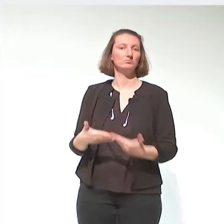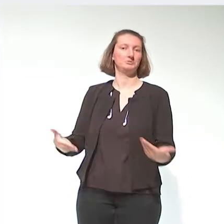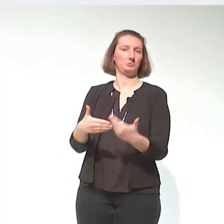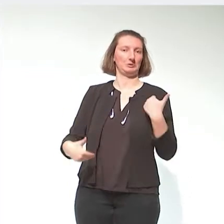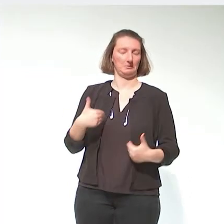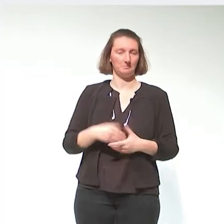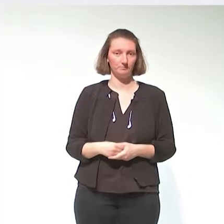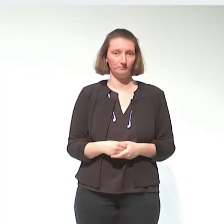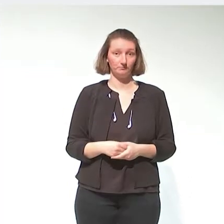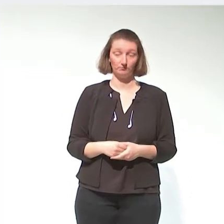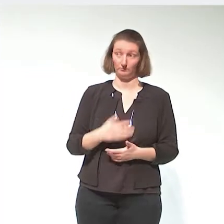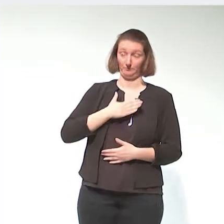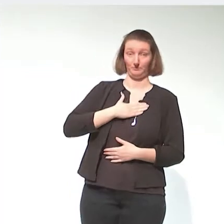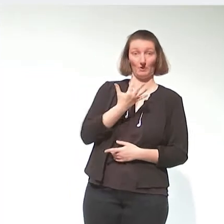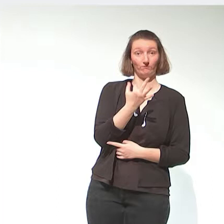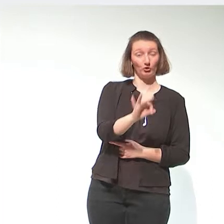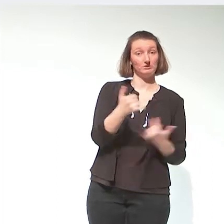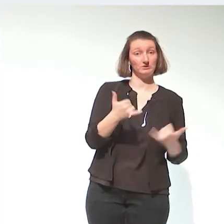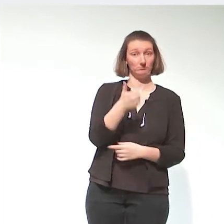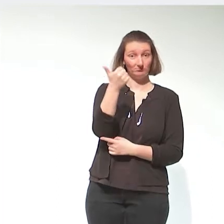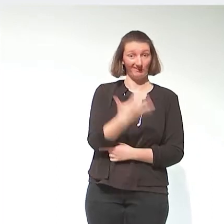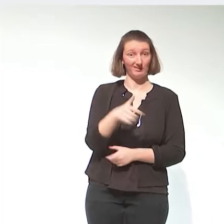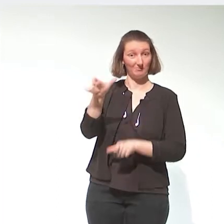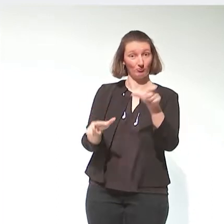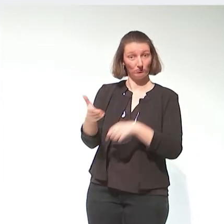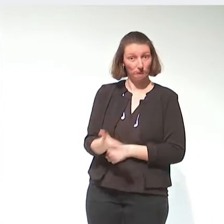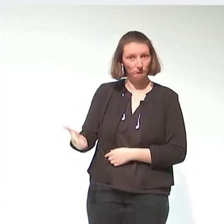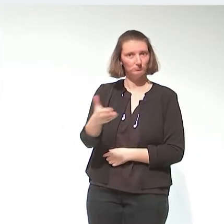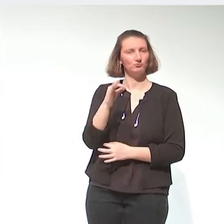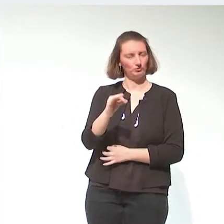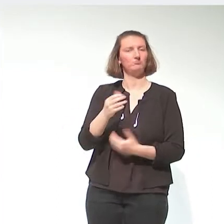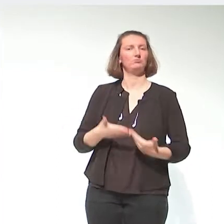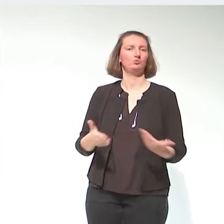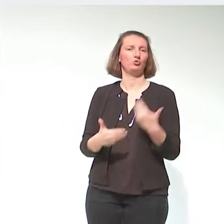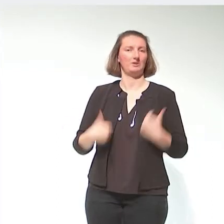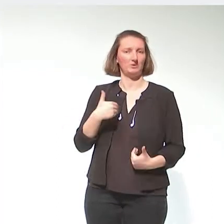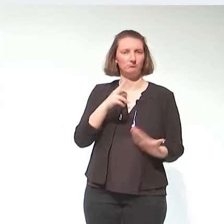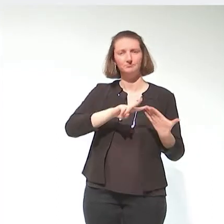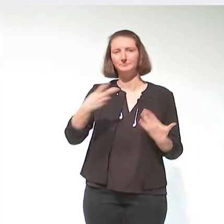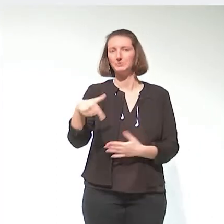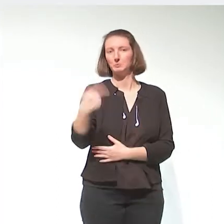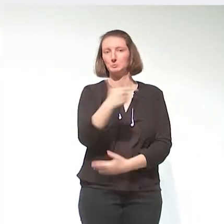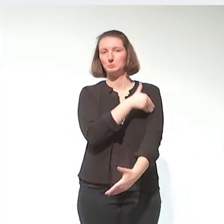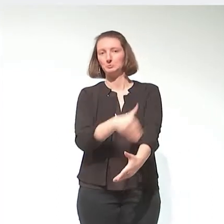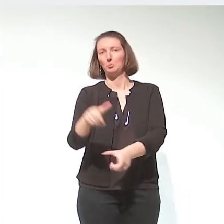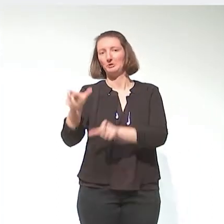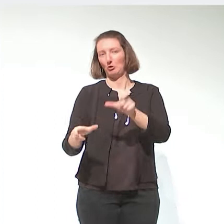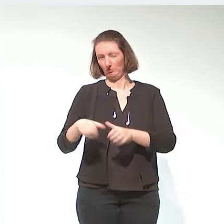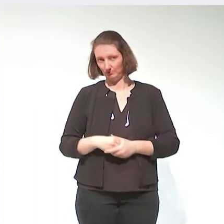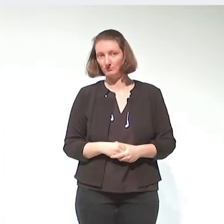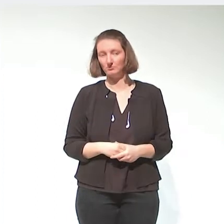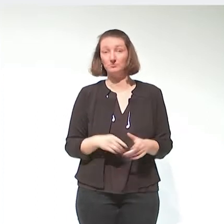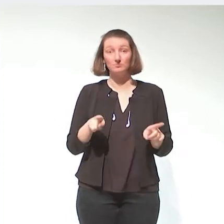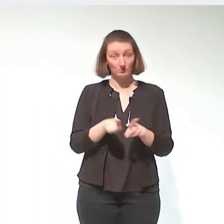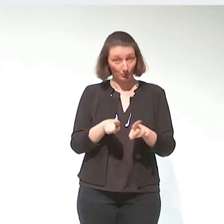France, 1 person in 5 is affected by disability. So we're talking 12